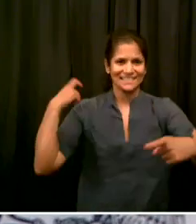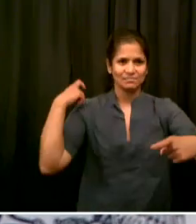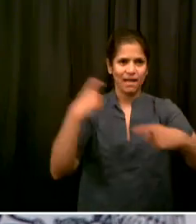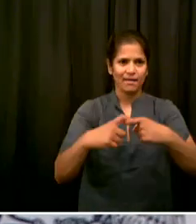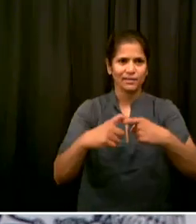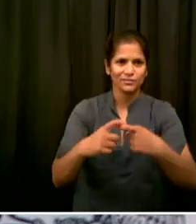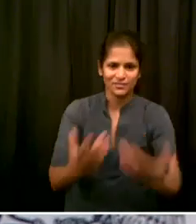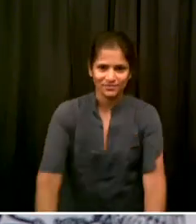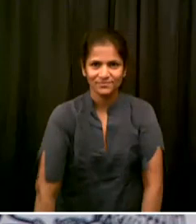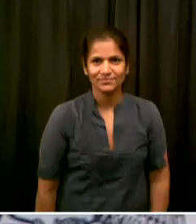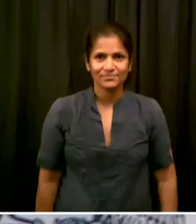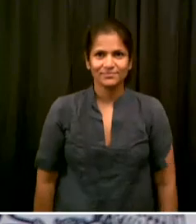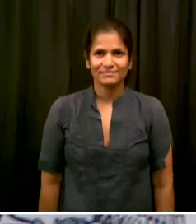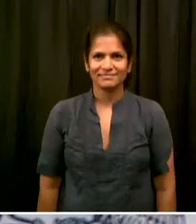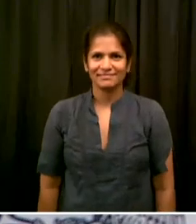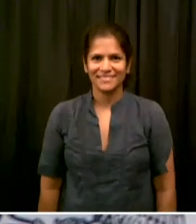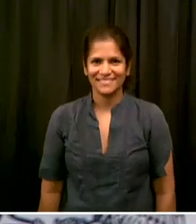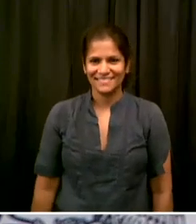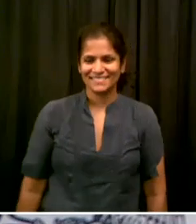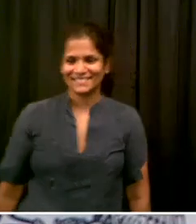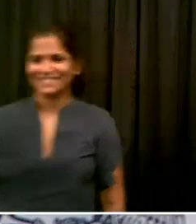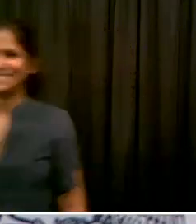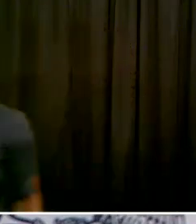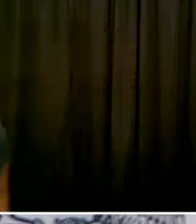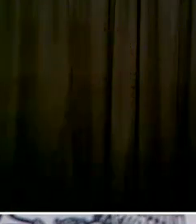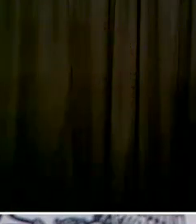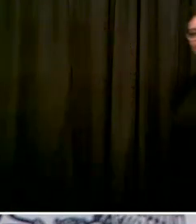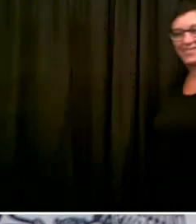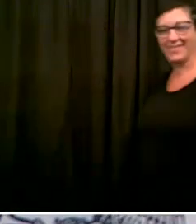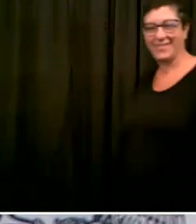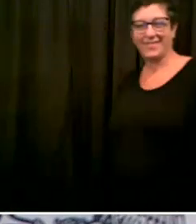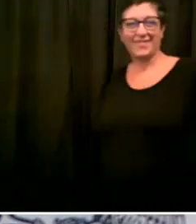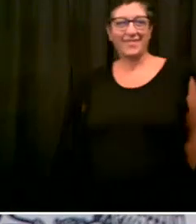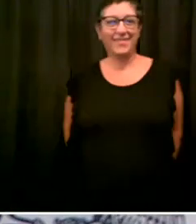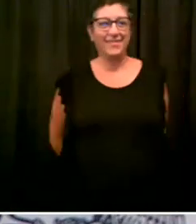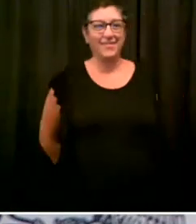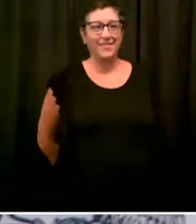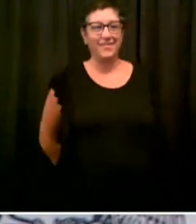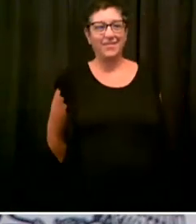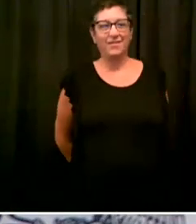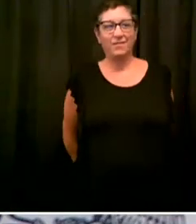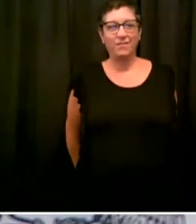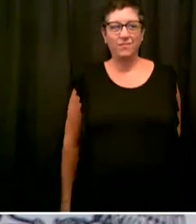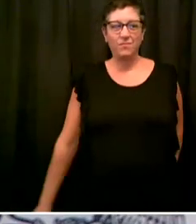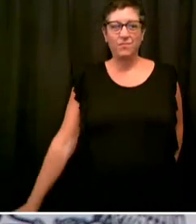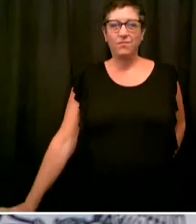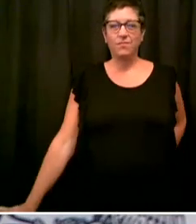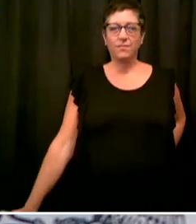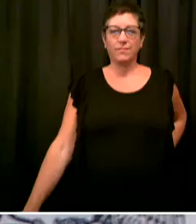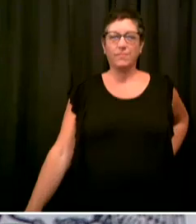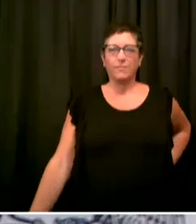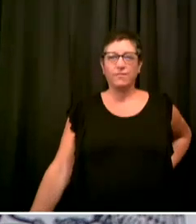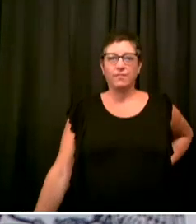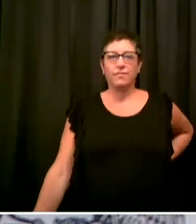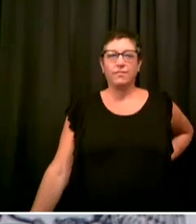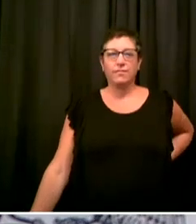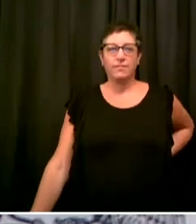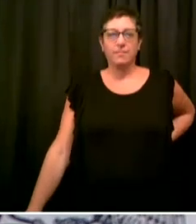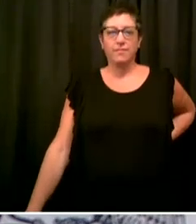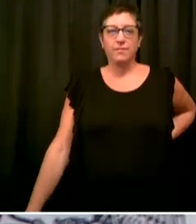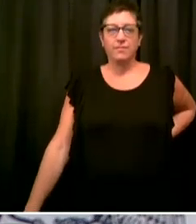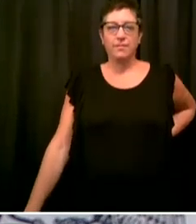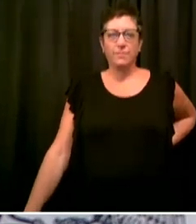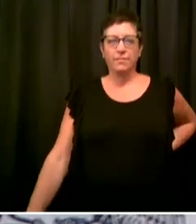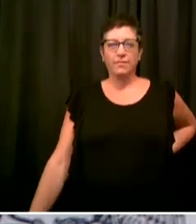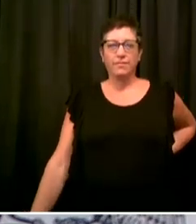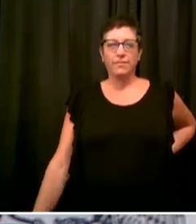ciudad de Nueva York es el plan más seguro en todo el país. Hay evidencia